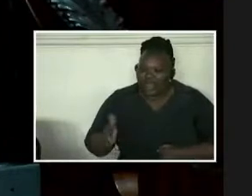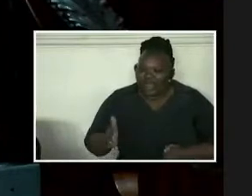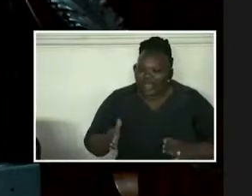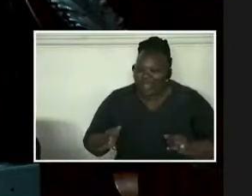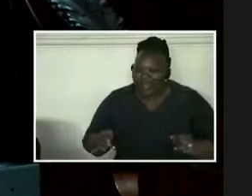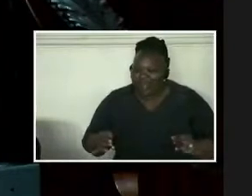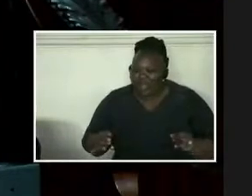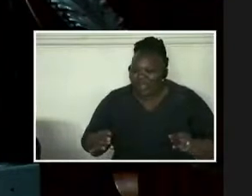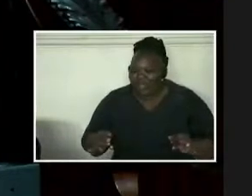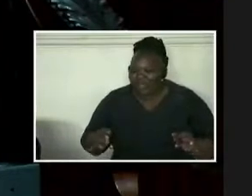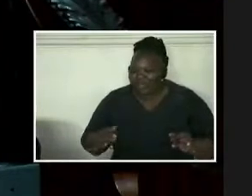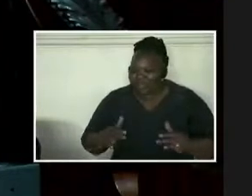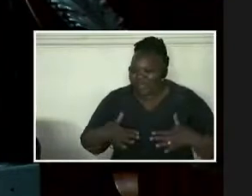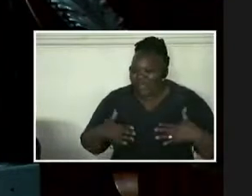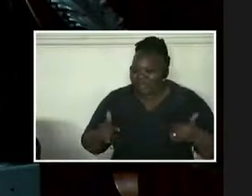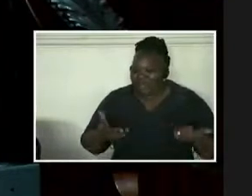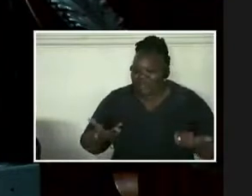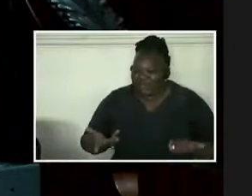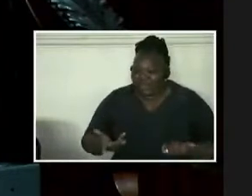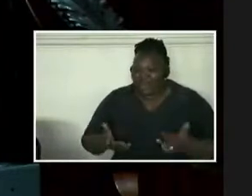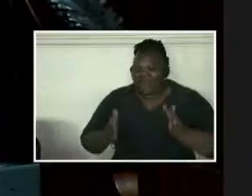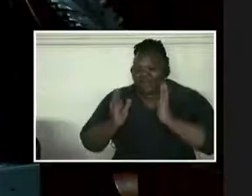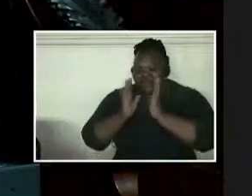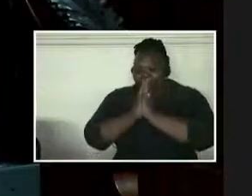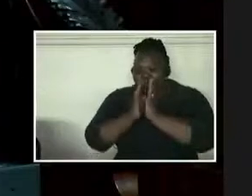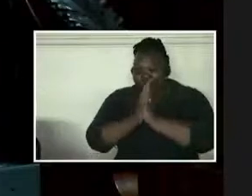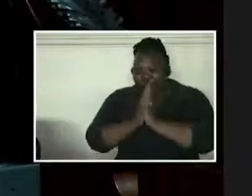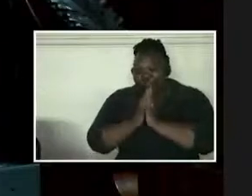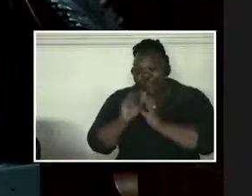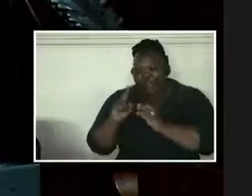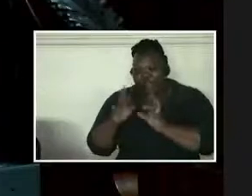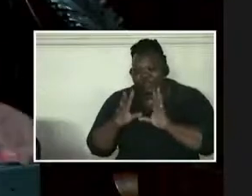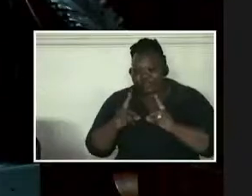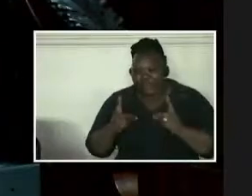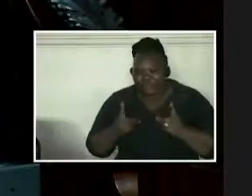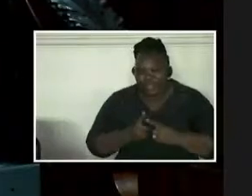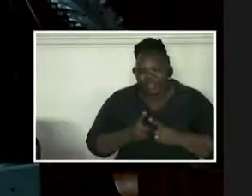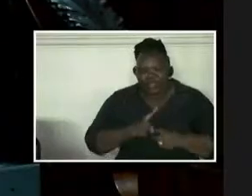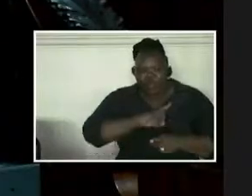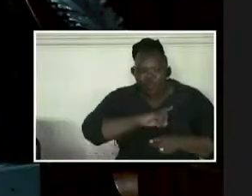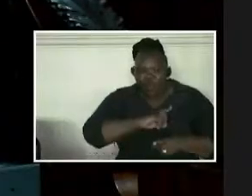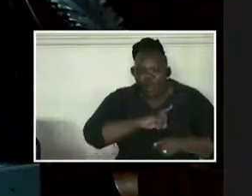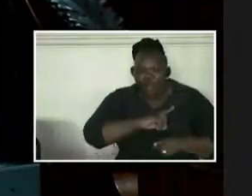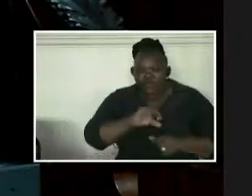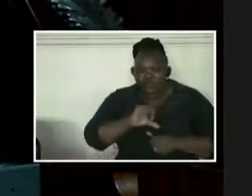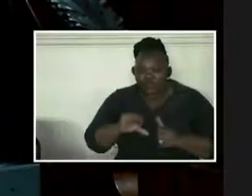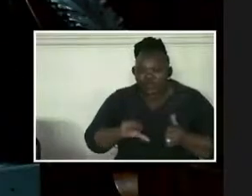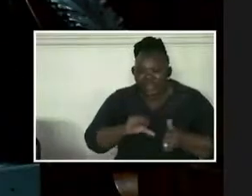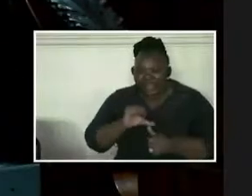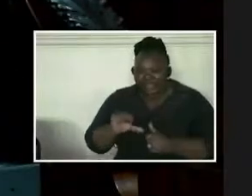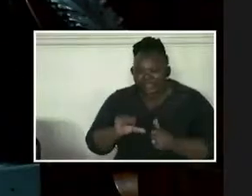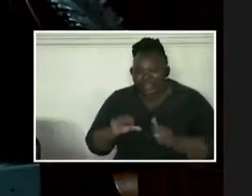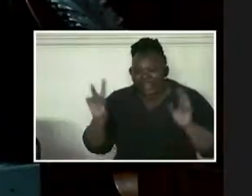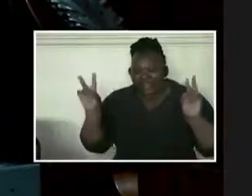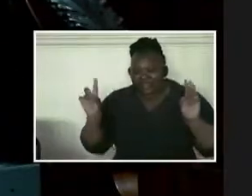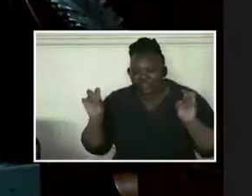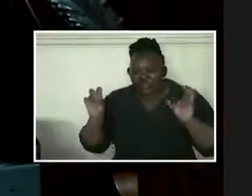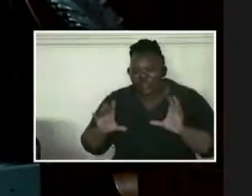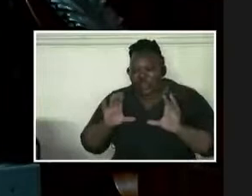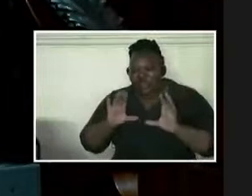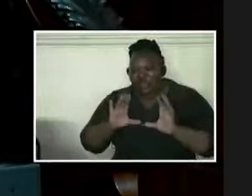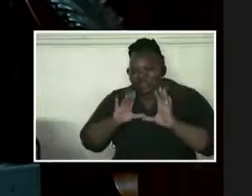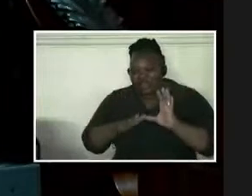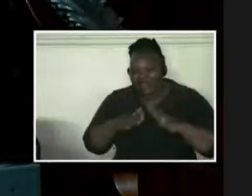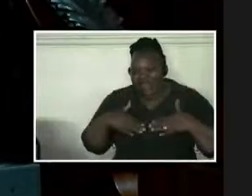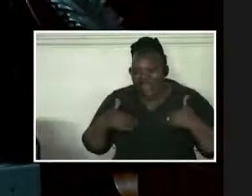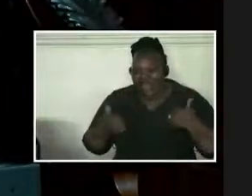issues the reason we keep on emphasizing other departments change because these issues are actually societal issues more than they are just